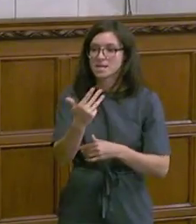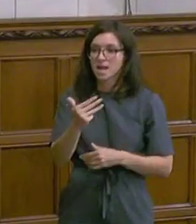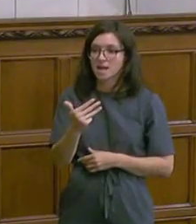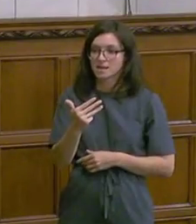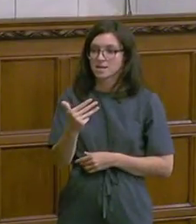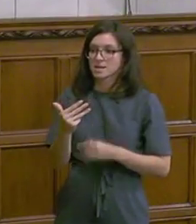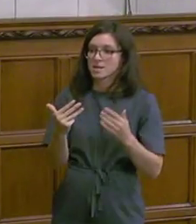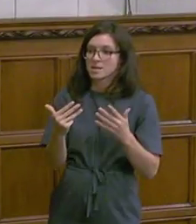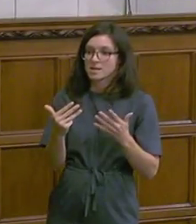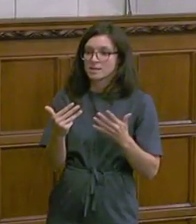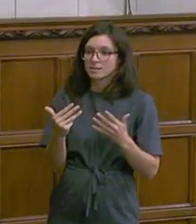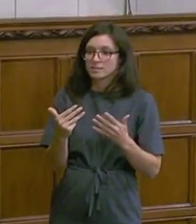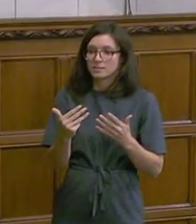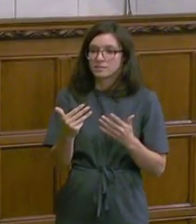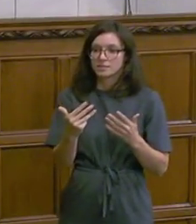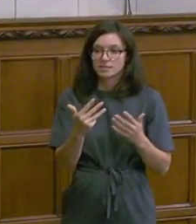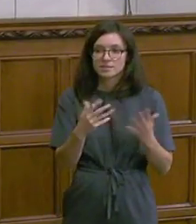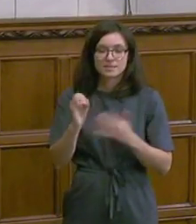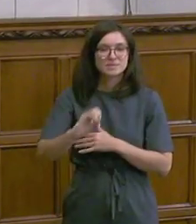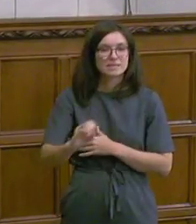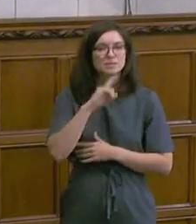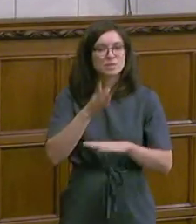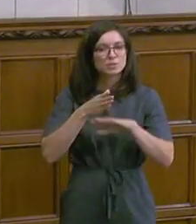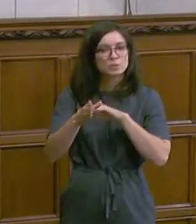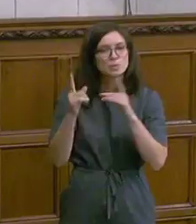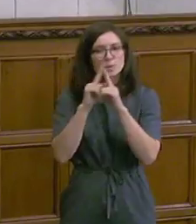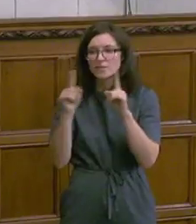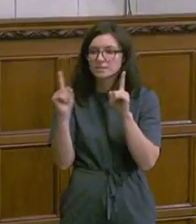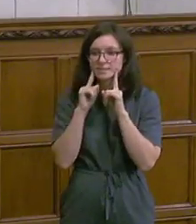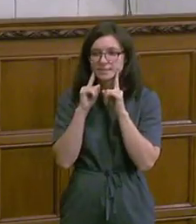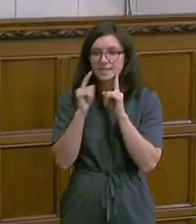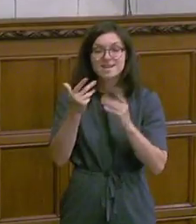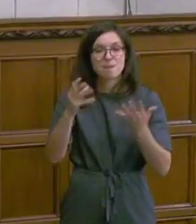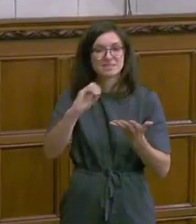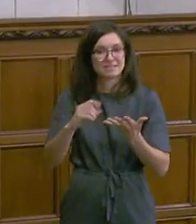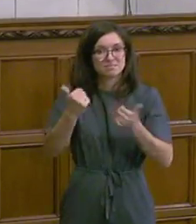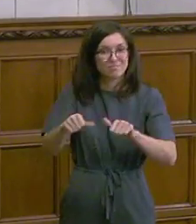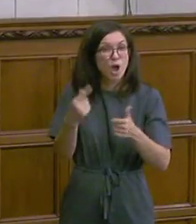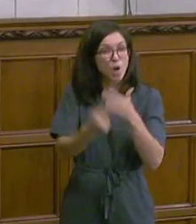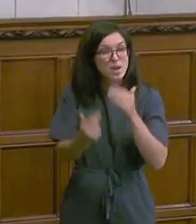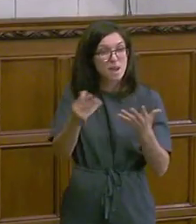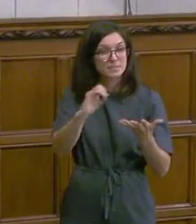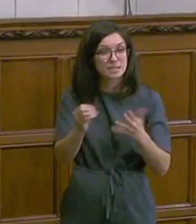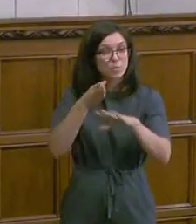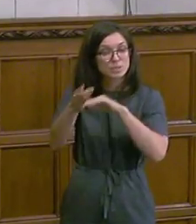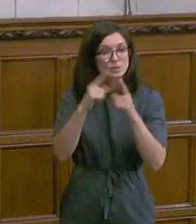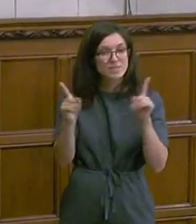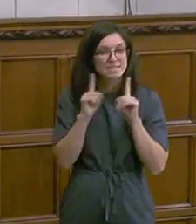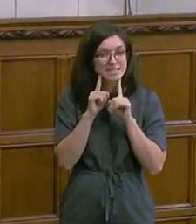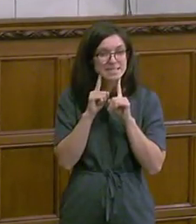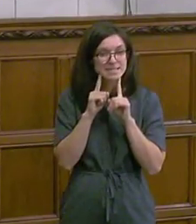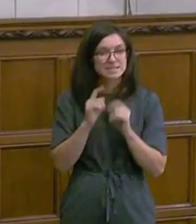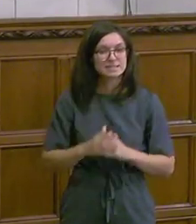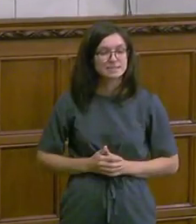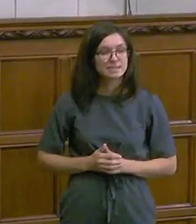an indication of where the fall down is. We are failing them. We are failing to understand their needs, and this must change. Thomas